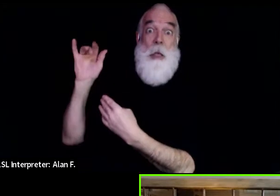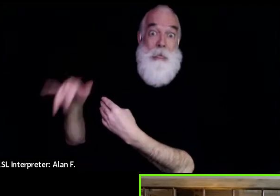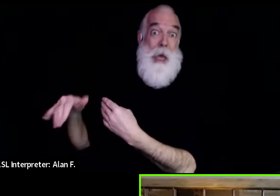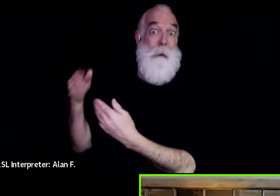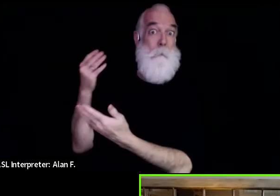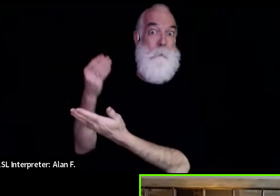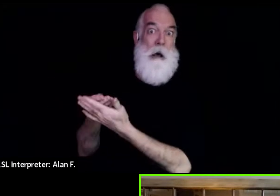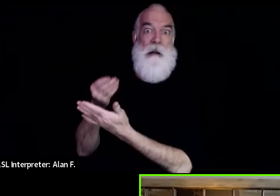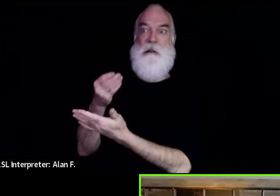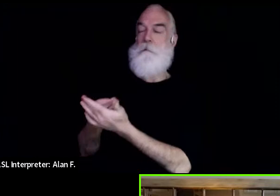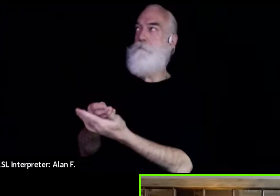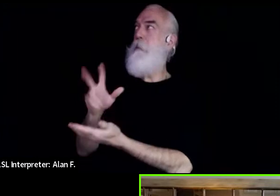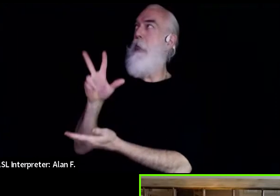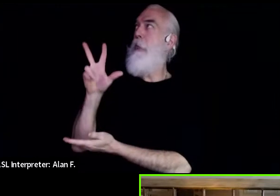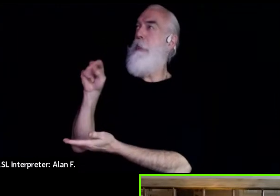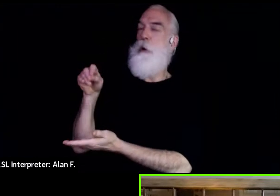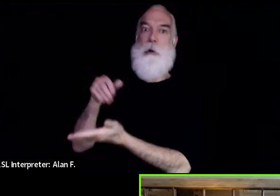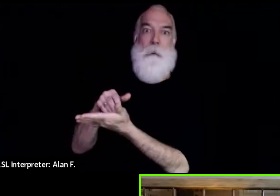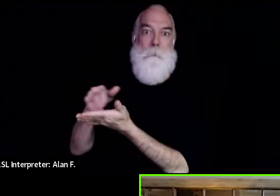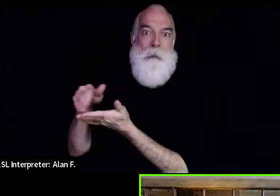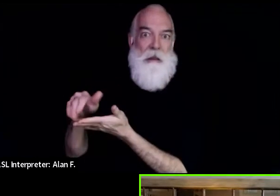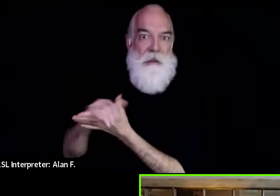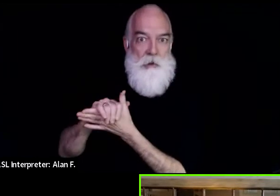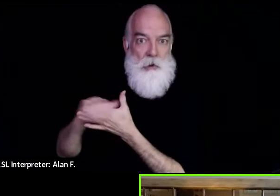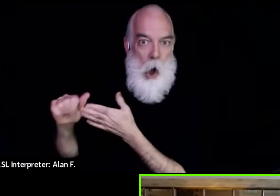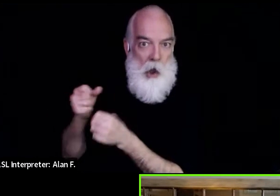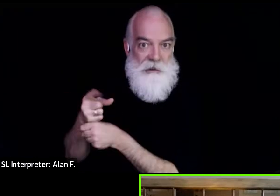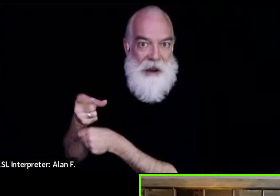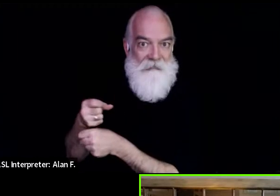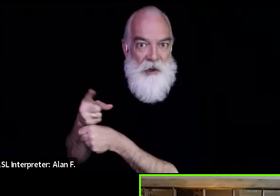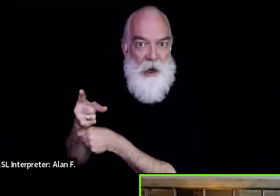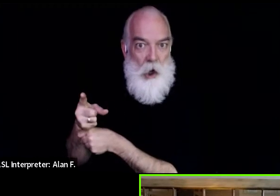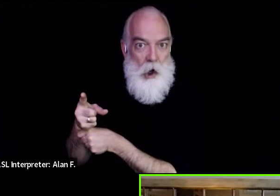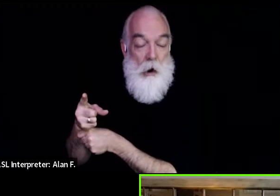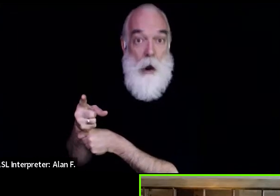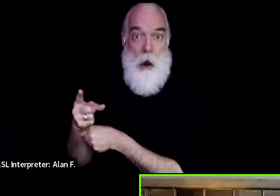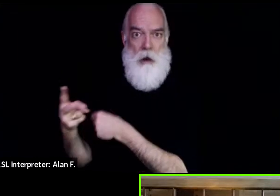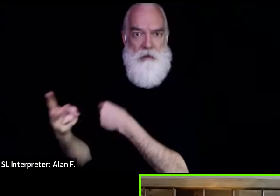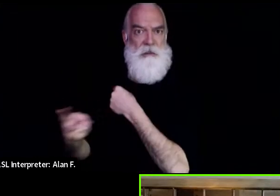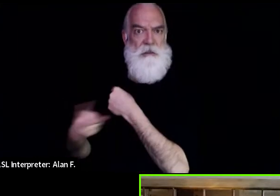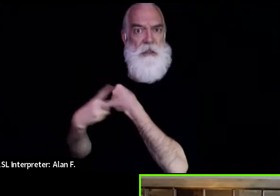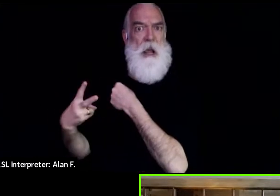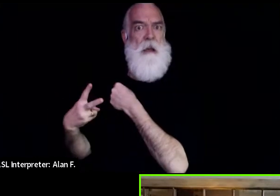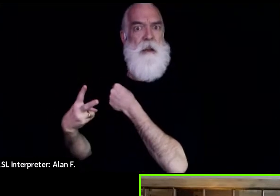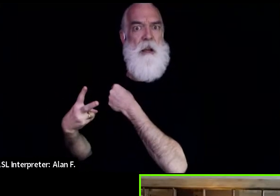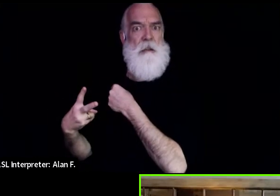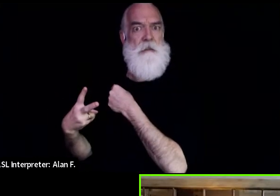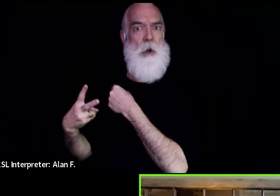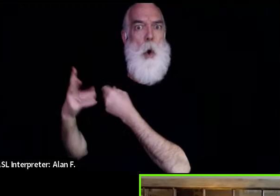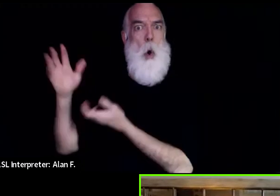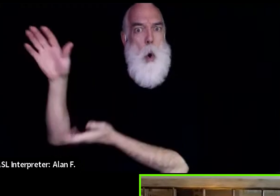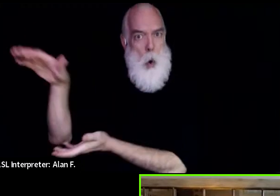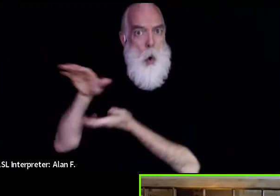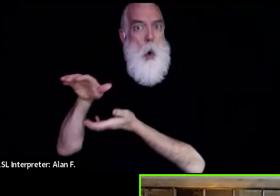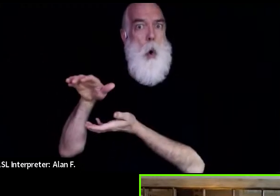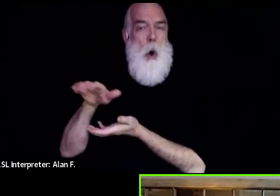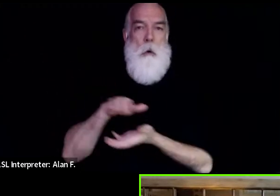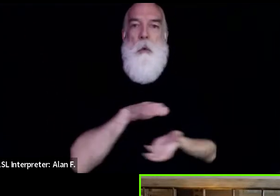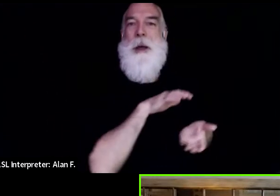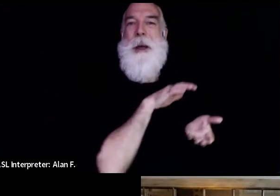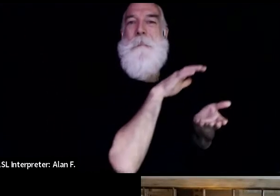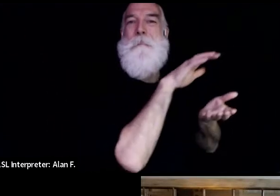budget $30 million a year. We were able to reduce that significantly and put that money towards other